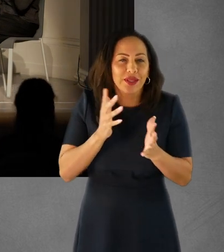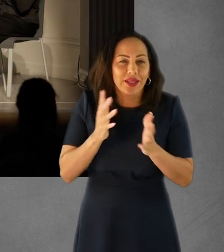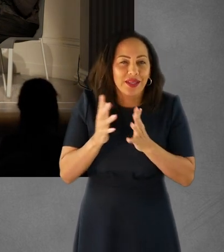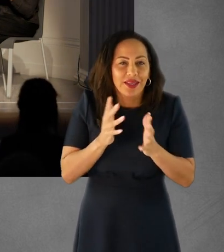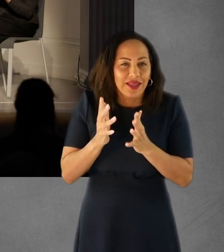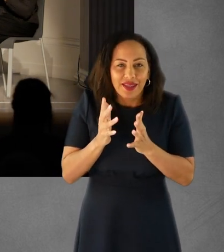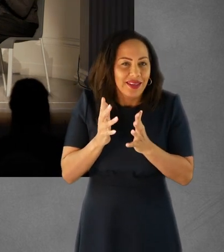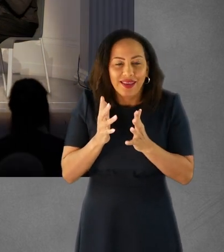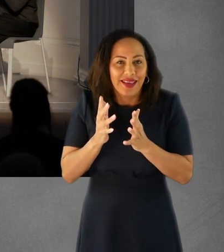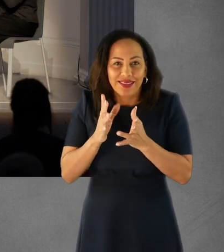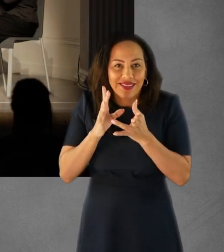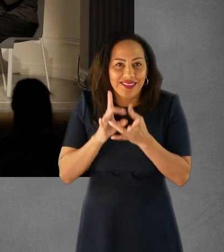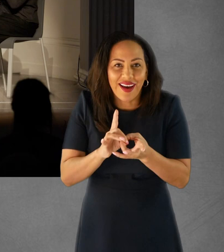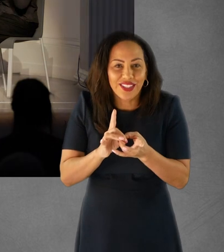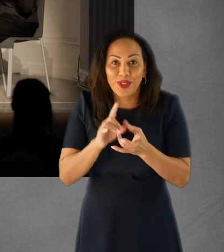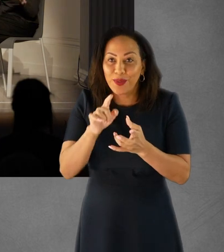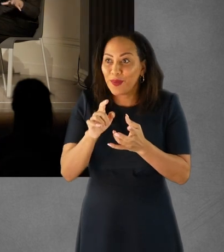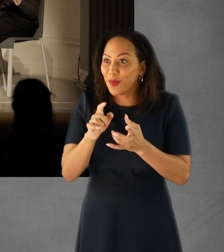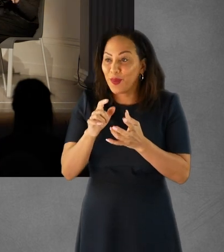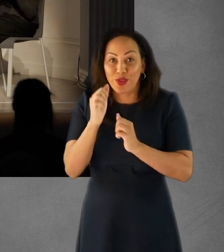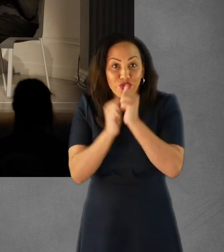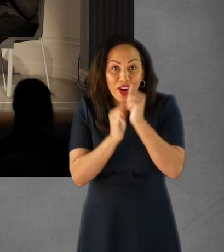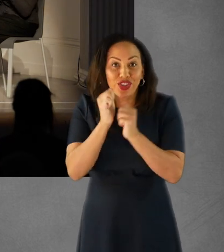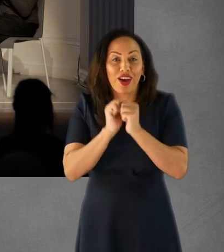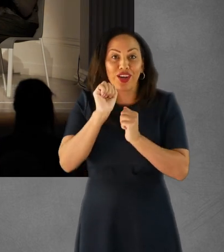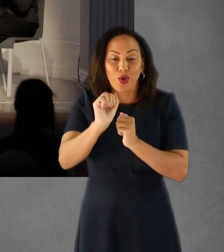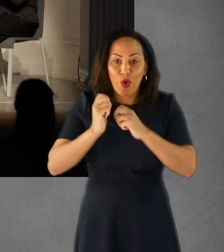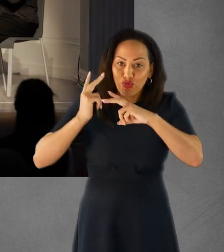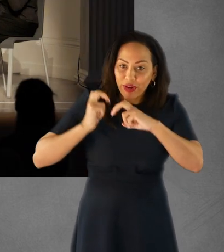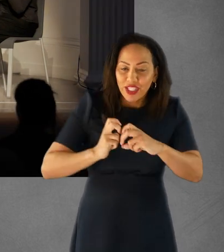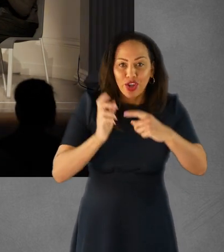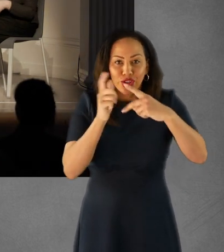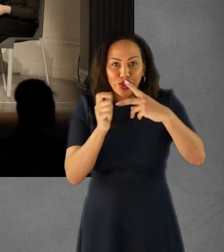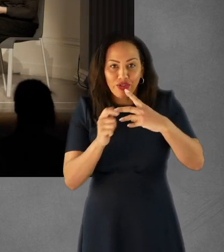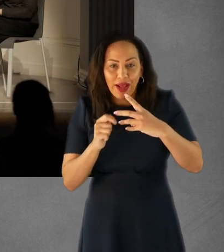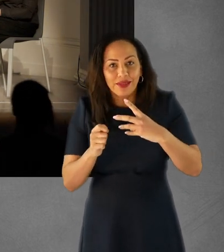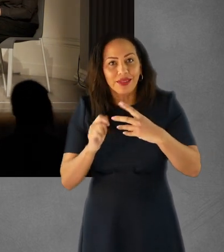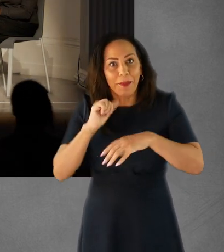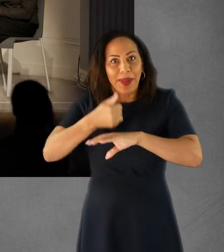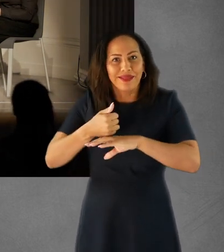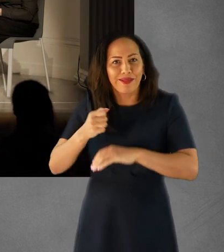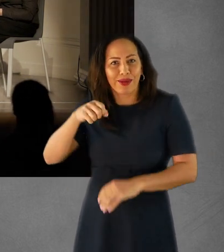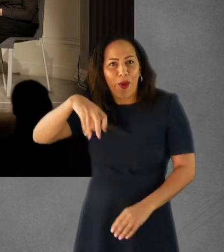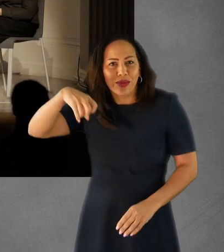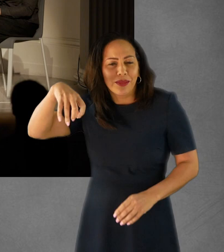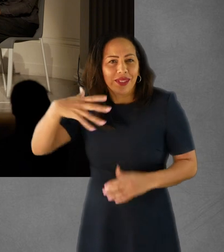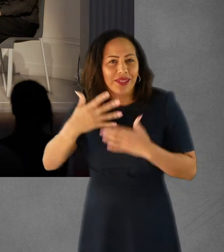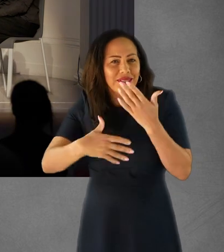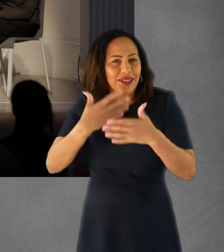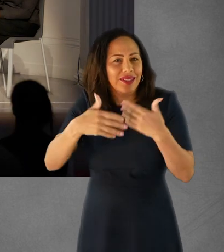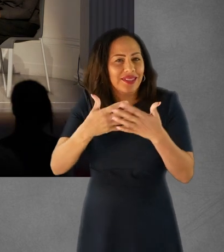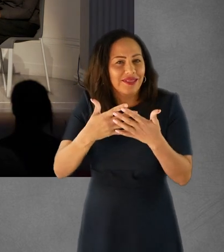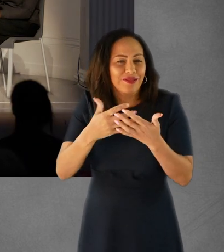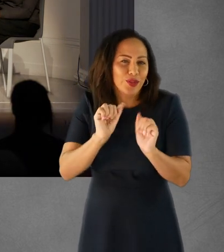from the structure to then the research strands that you followed in order to bring everything together. I guess the kind of very